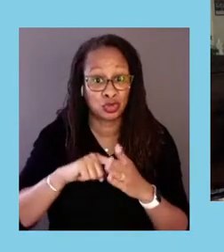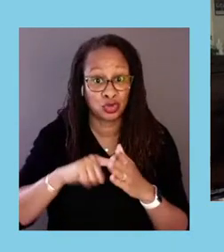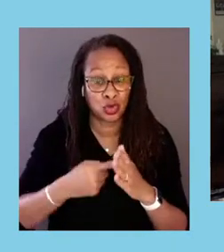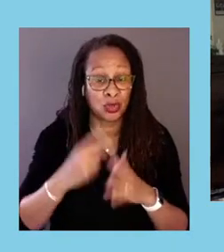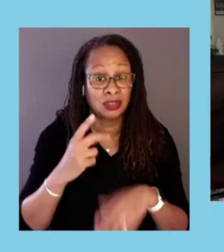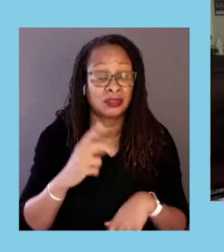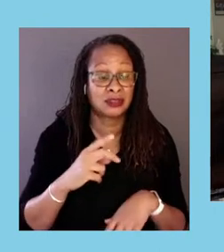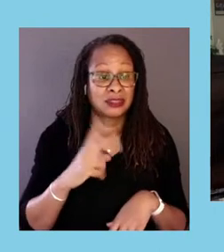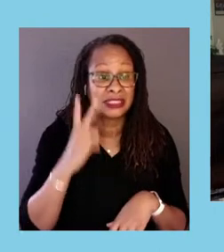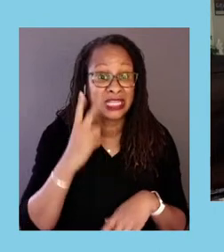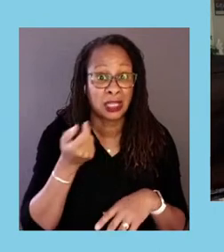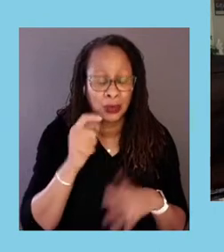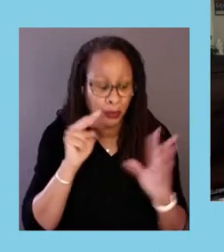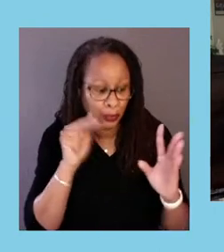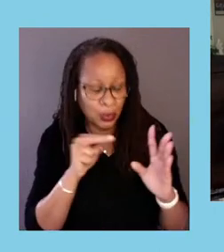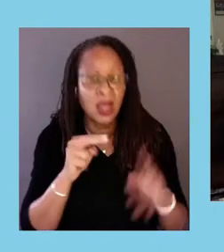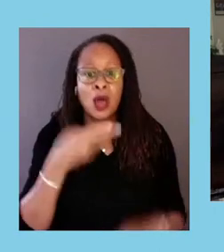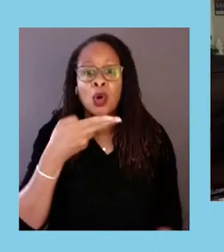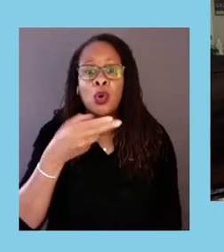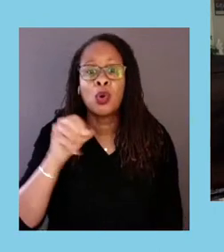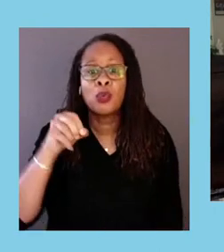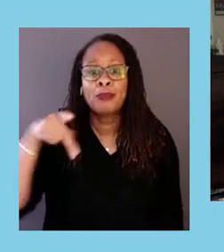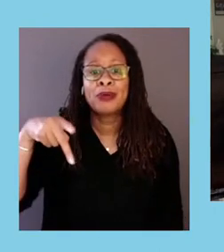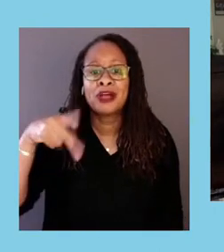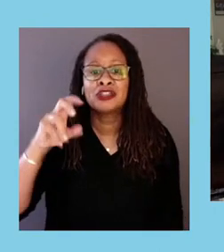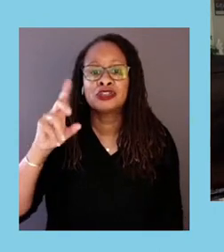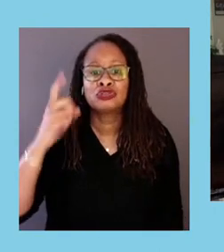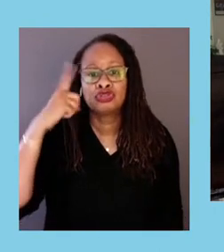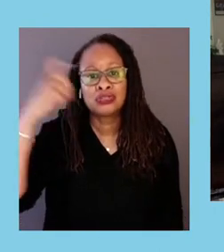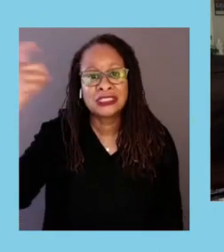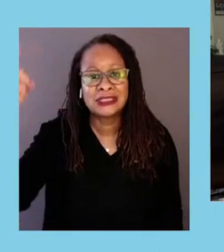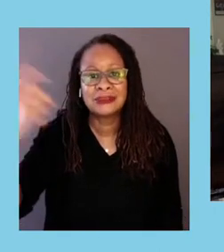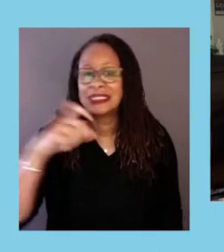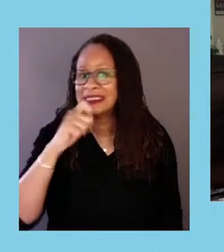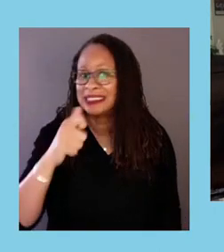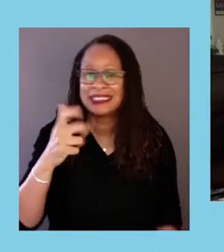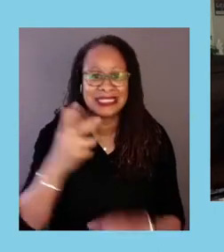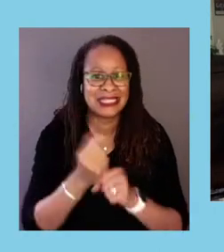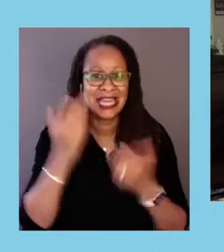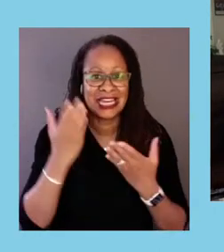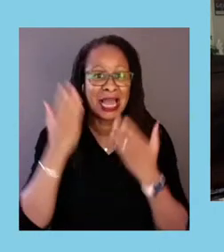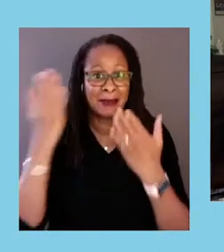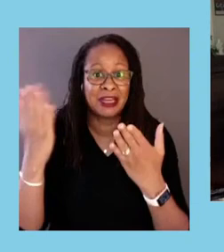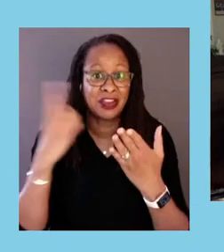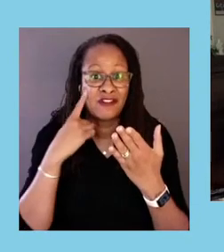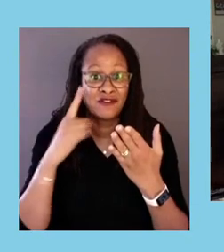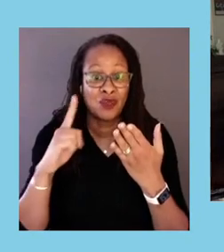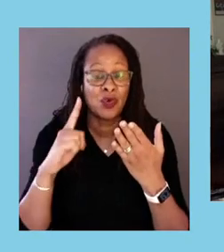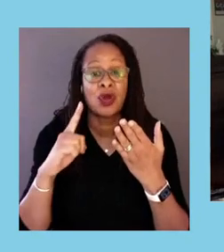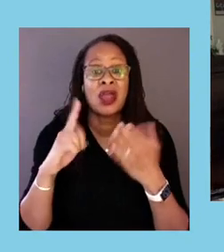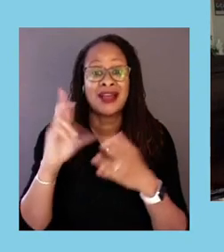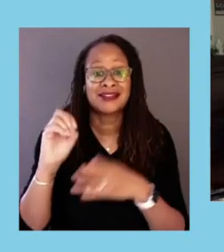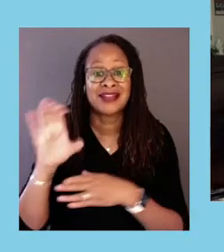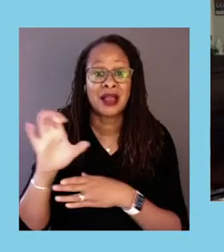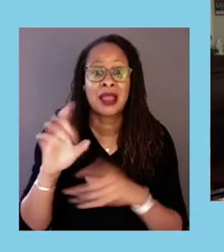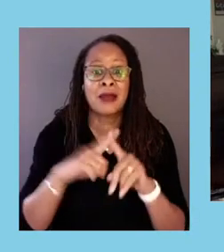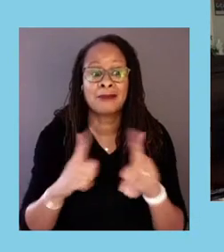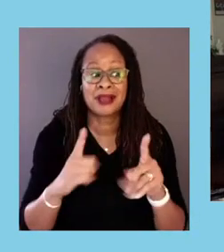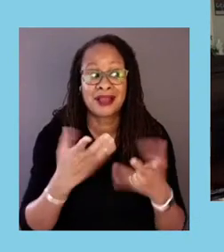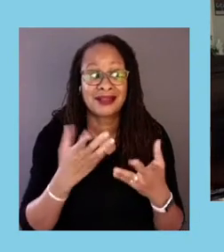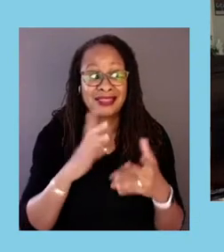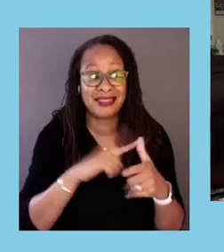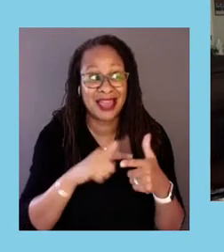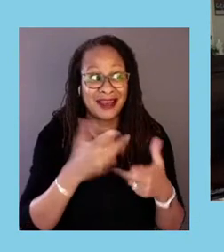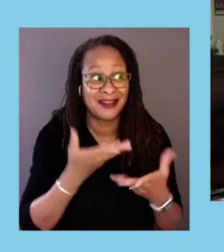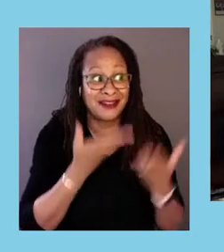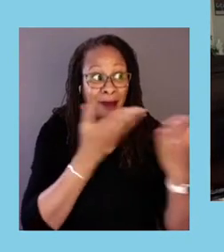like, you know, Hoop Dreams, when it didn't get nominated for doc feature, but then got nominated for editing, you know, and I